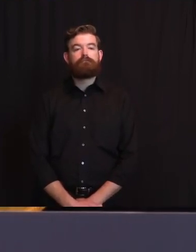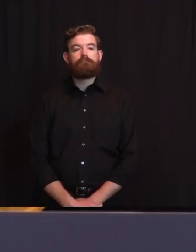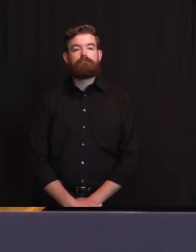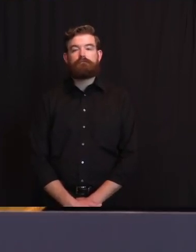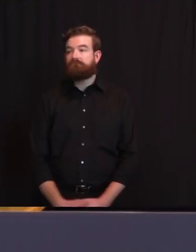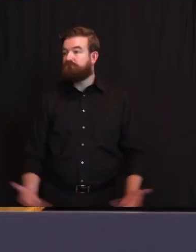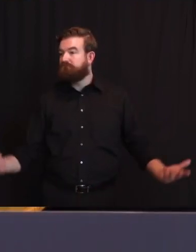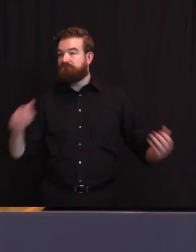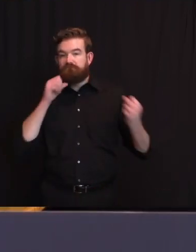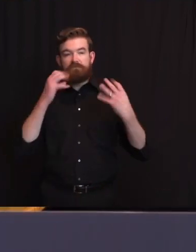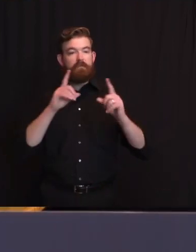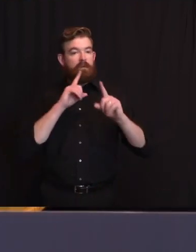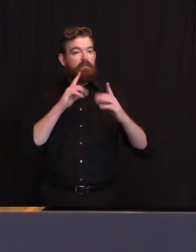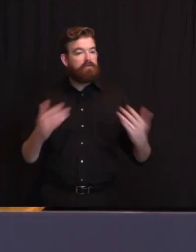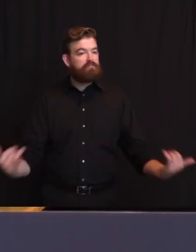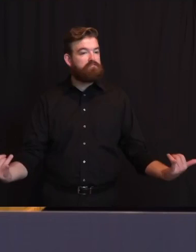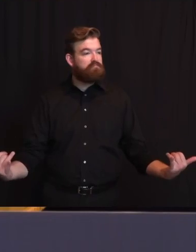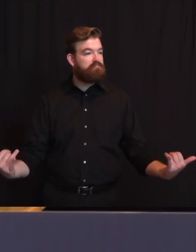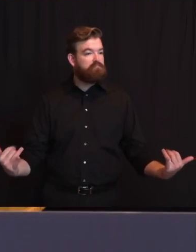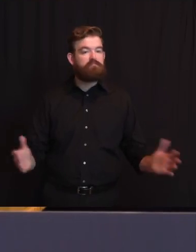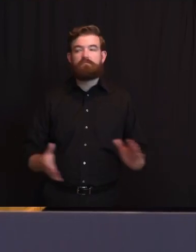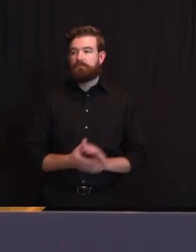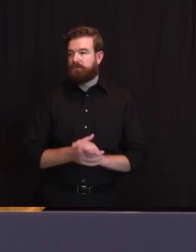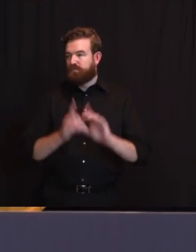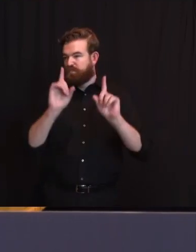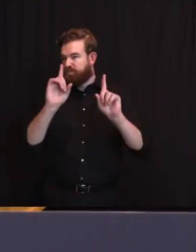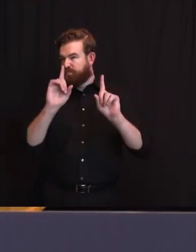So bear with me a second.